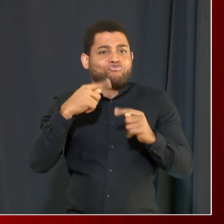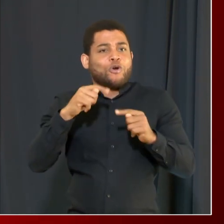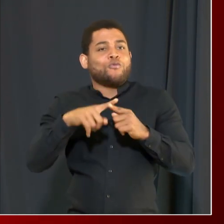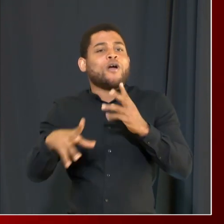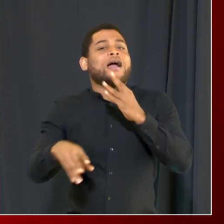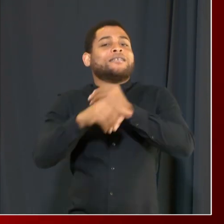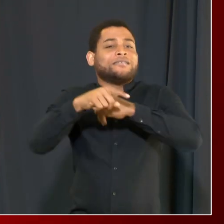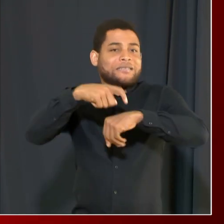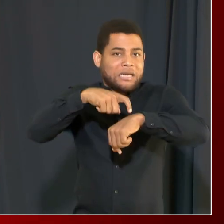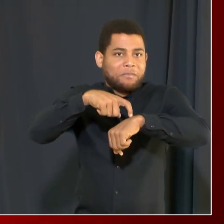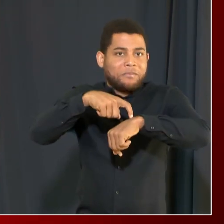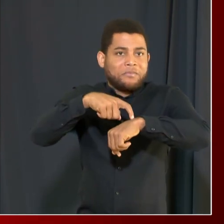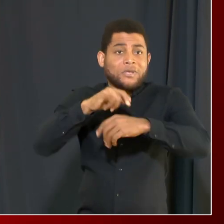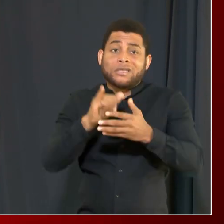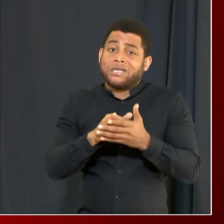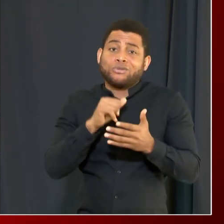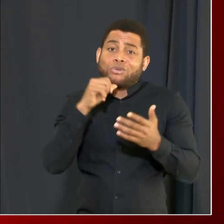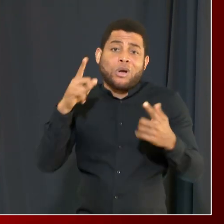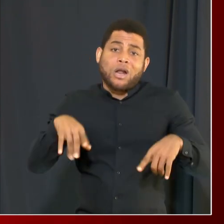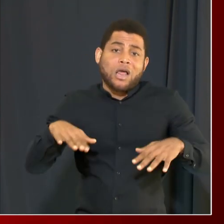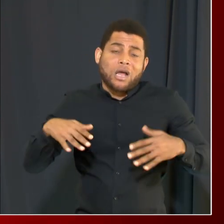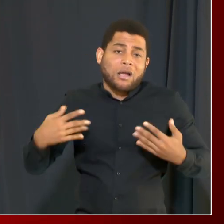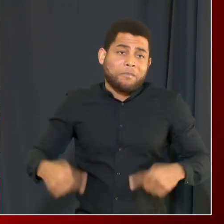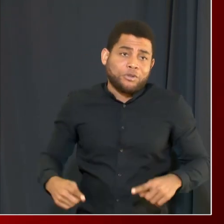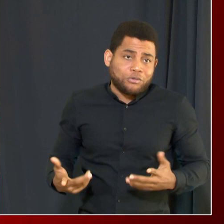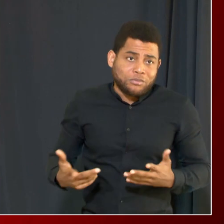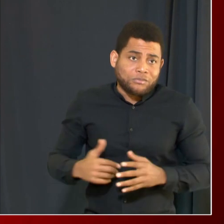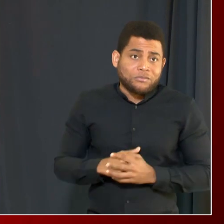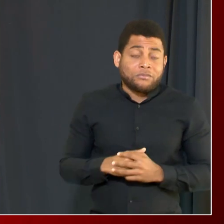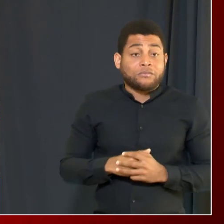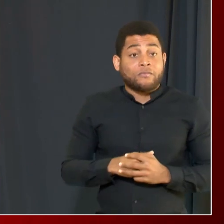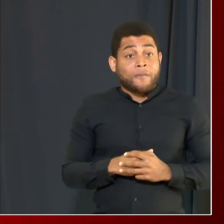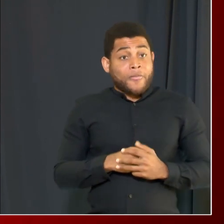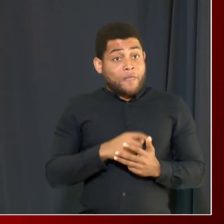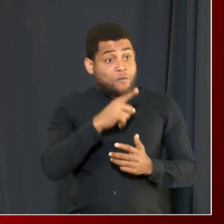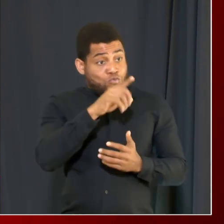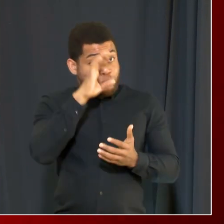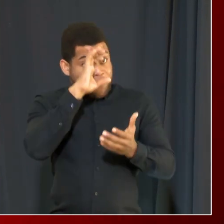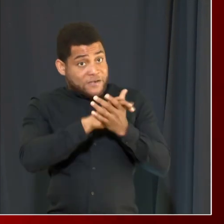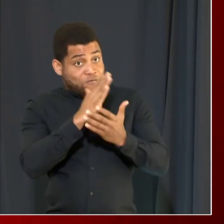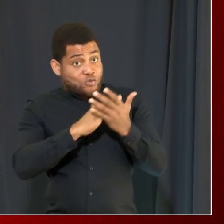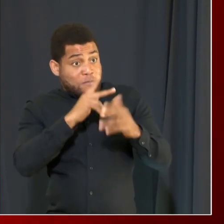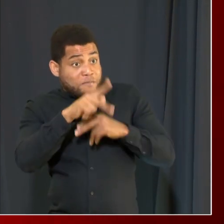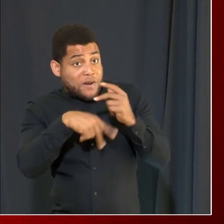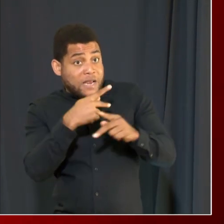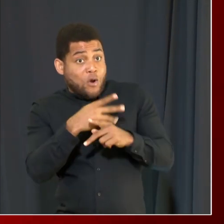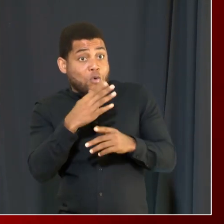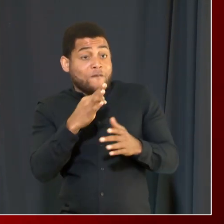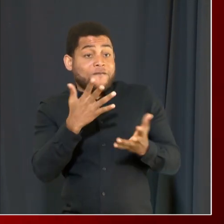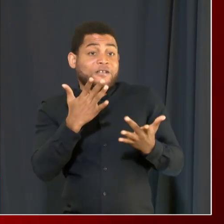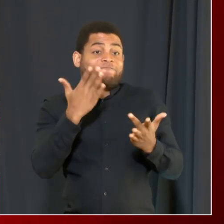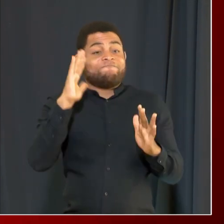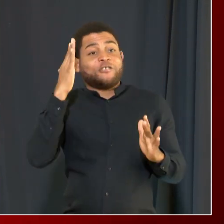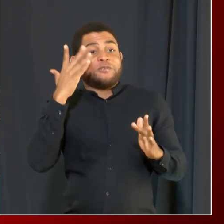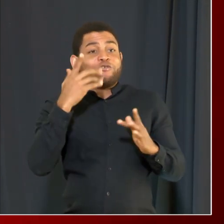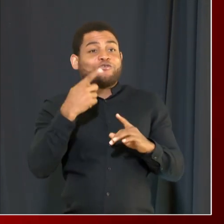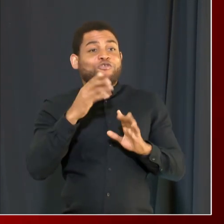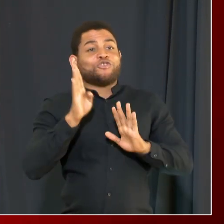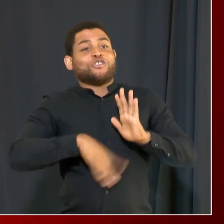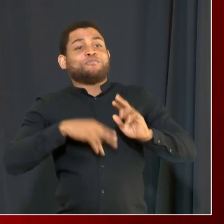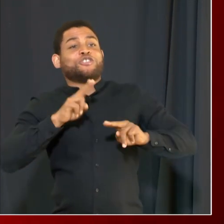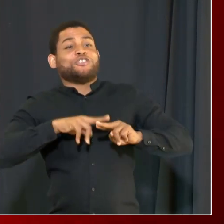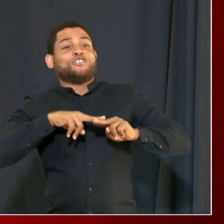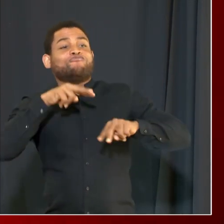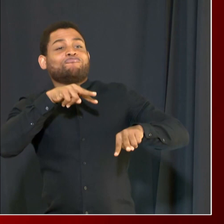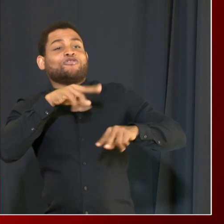happened. Do you believe that there was some type of I mean, it appears from the cheap seats that there was some type of a delay, some type